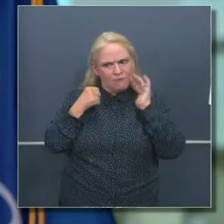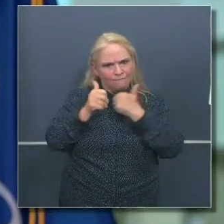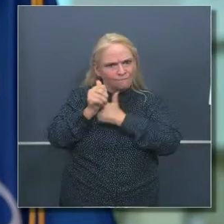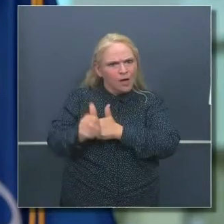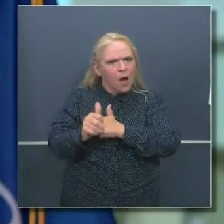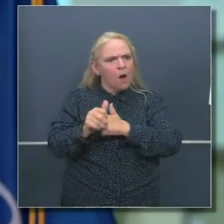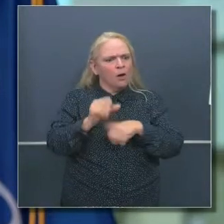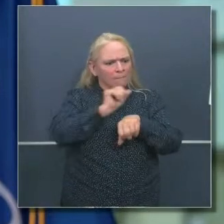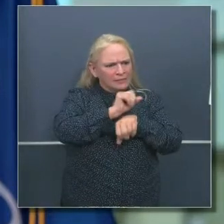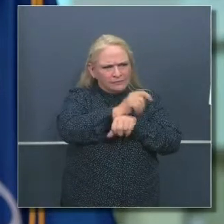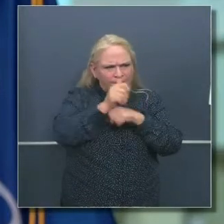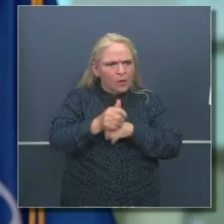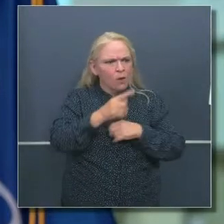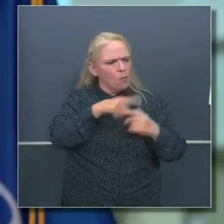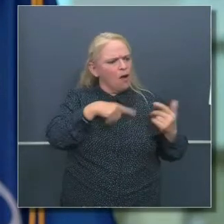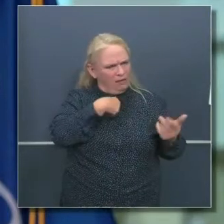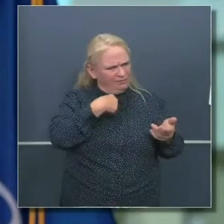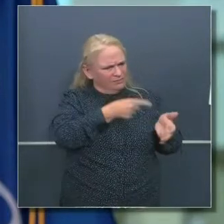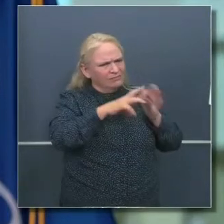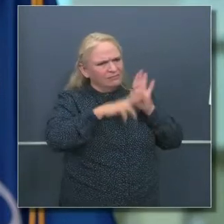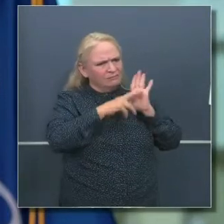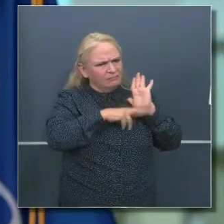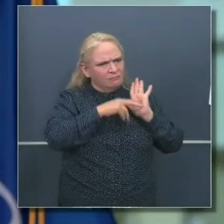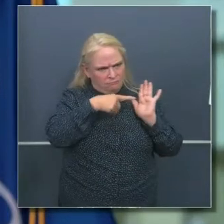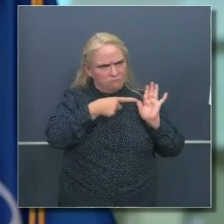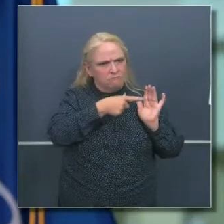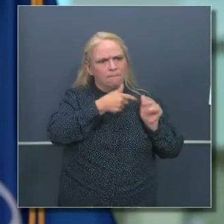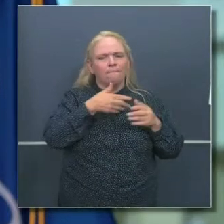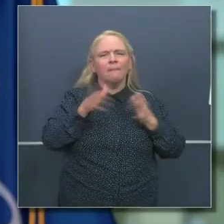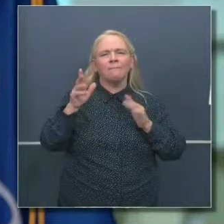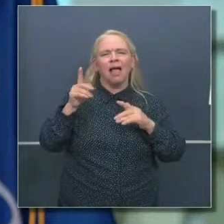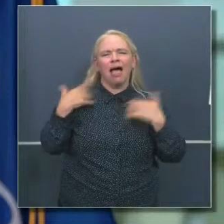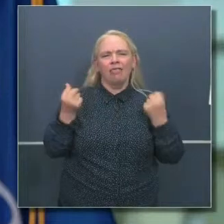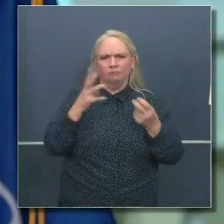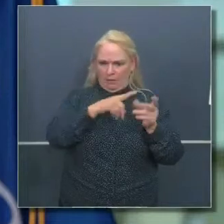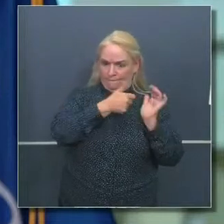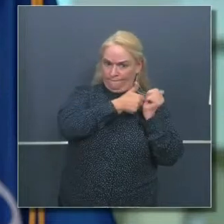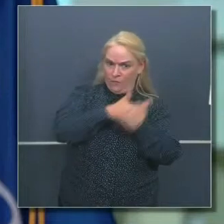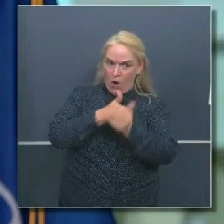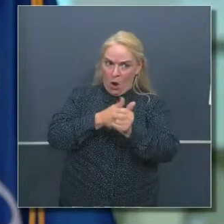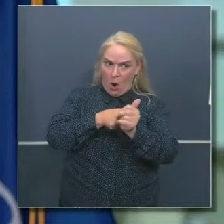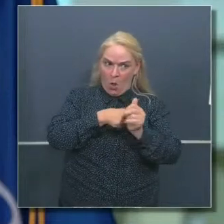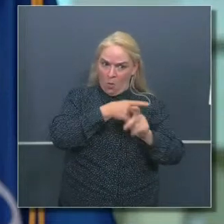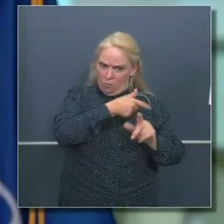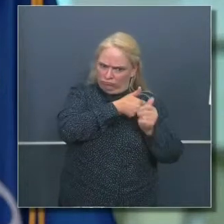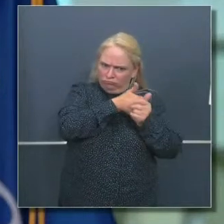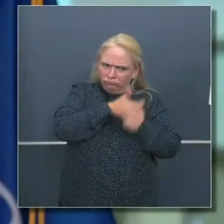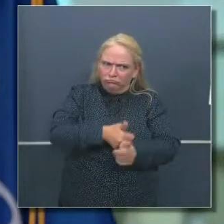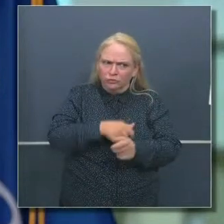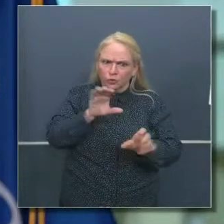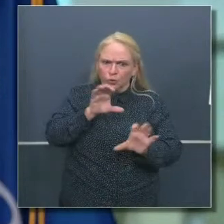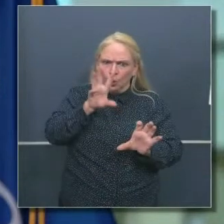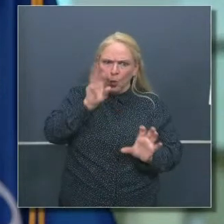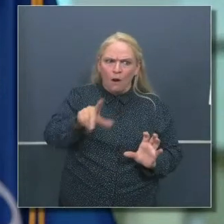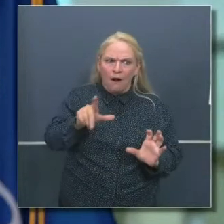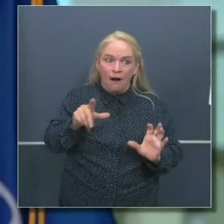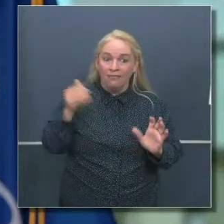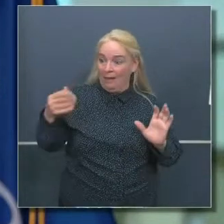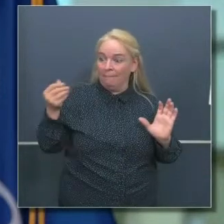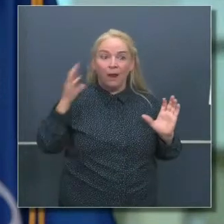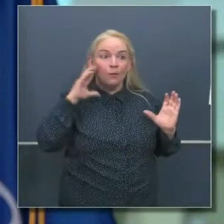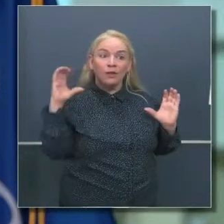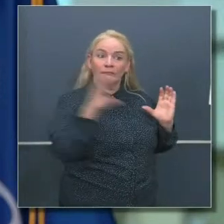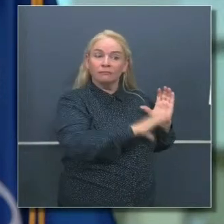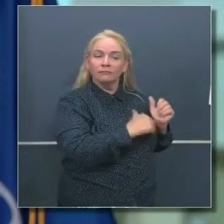have put forward. By definition, that's an enforcement mandate that goes far and wide, beyond just the